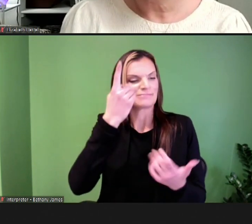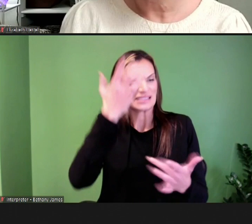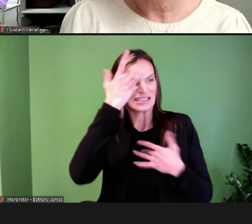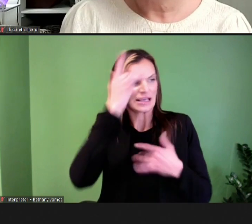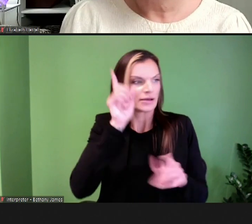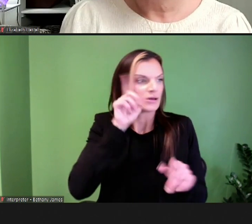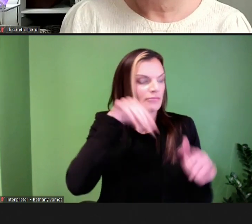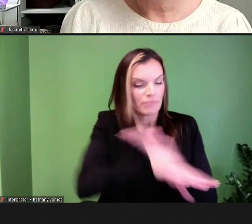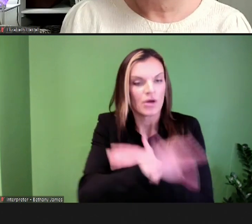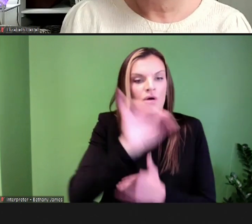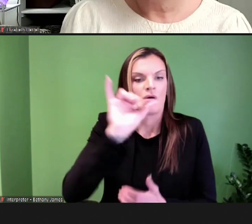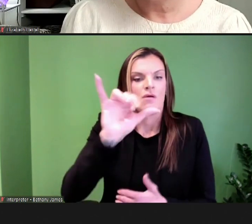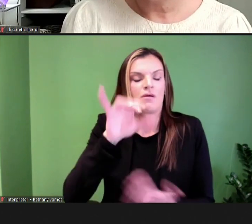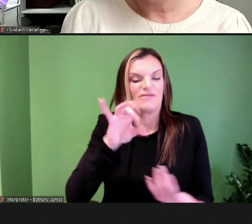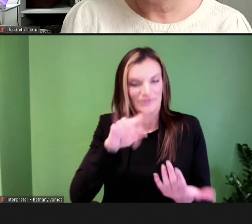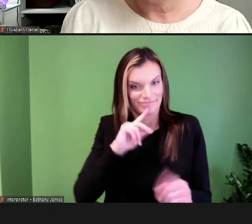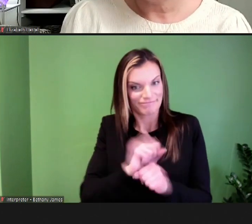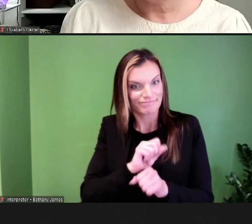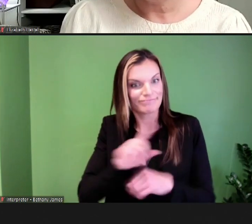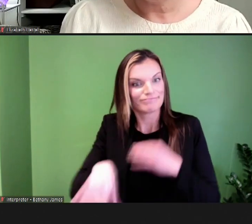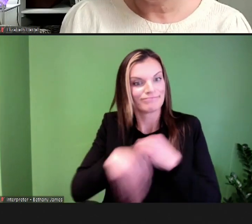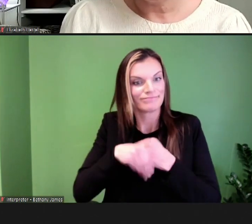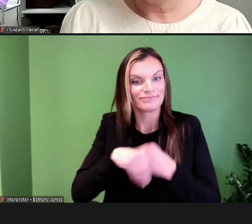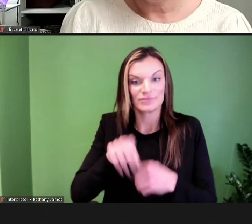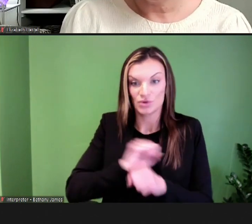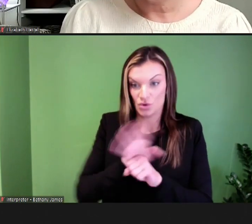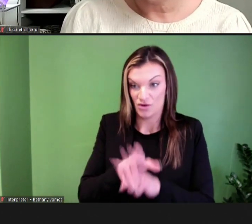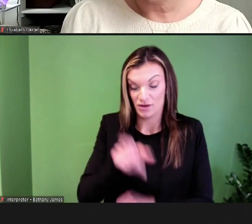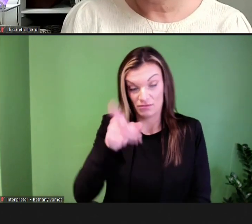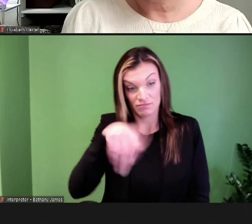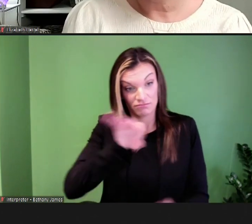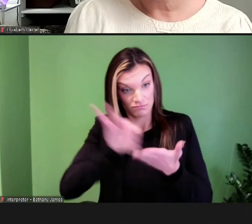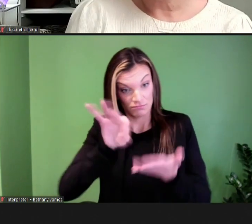and Florida. Is that tracked at all here?